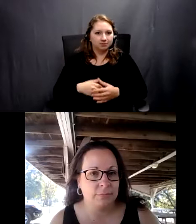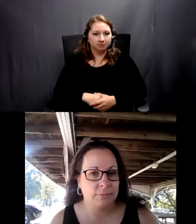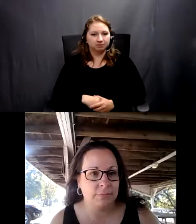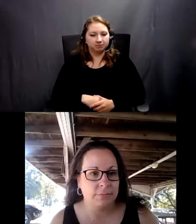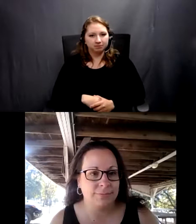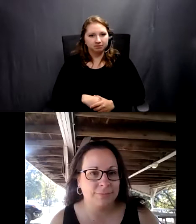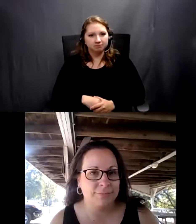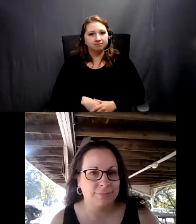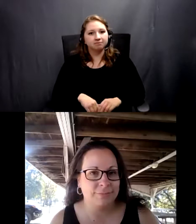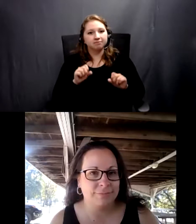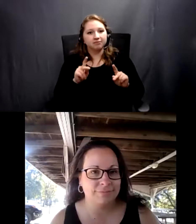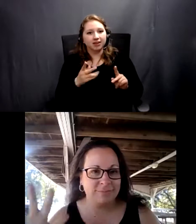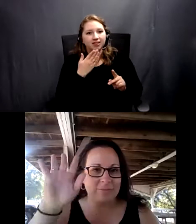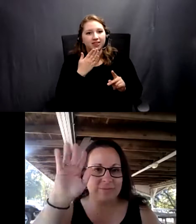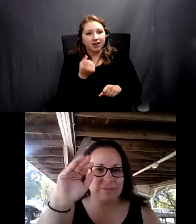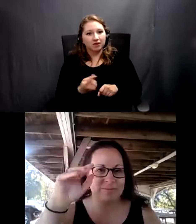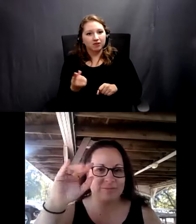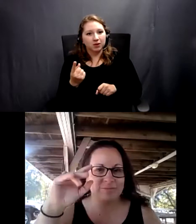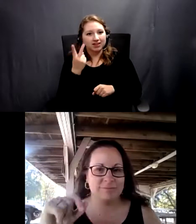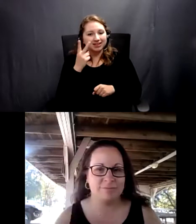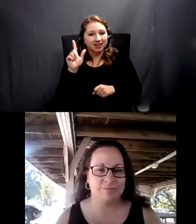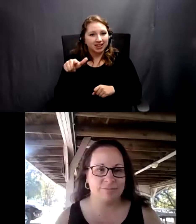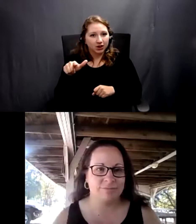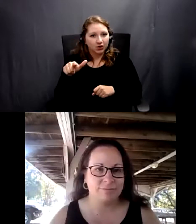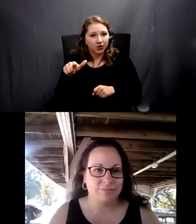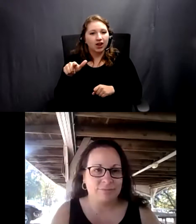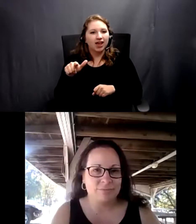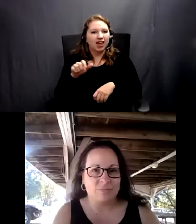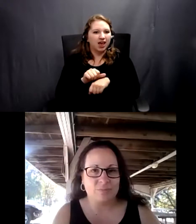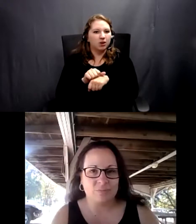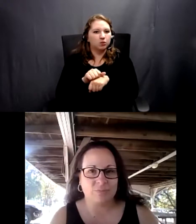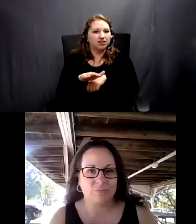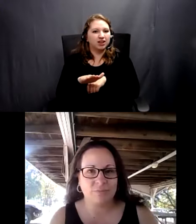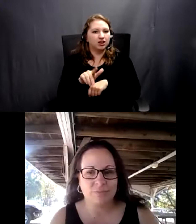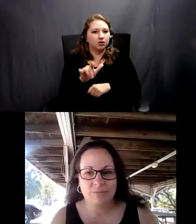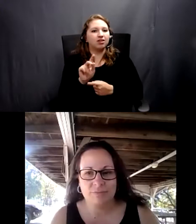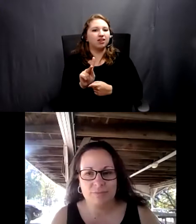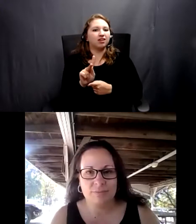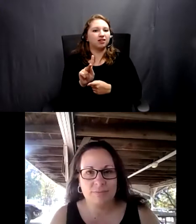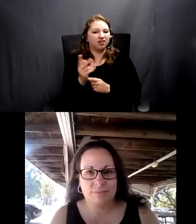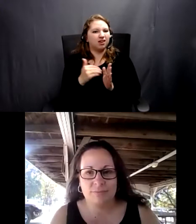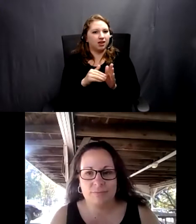Okay, thank you everyone. We'll see you later, and we'll send out that link again for the evaluation.